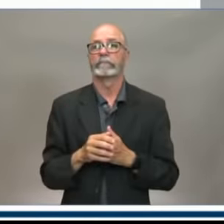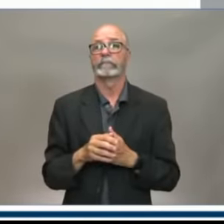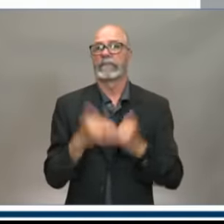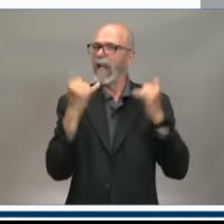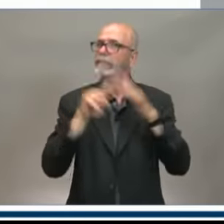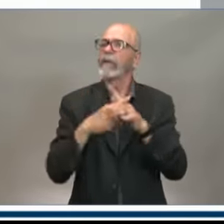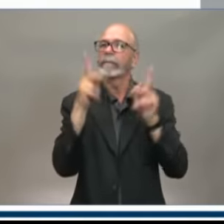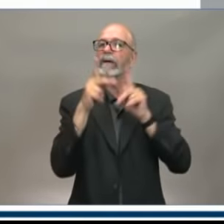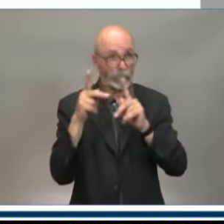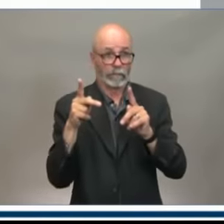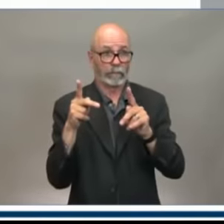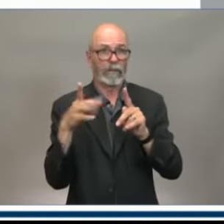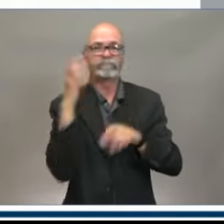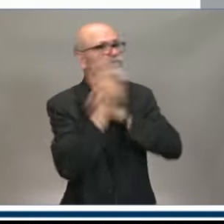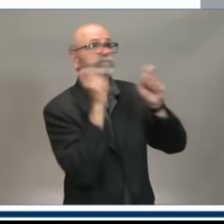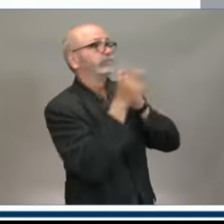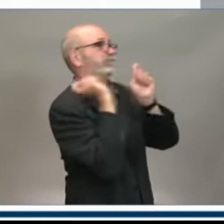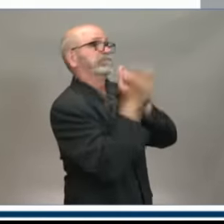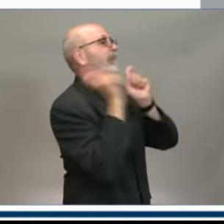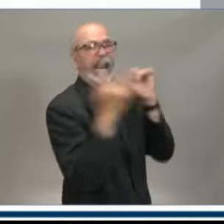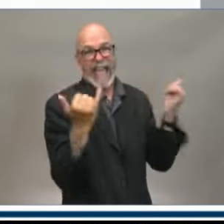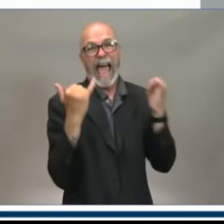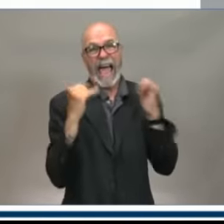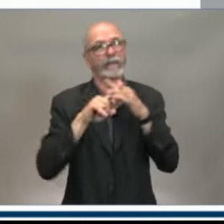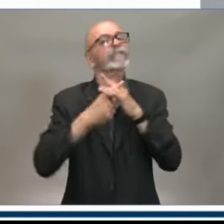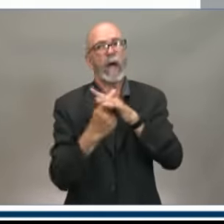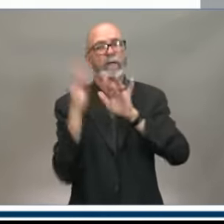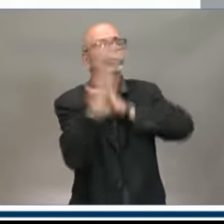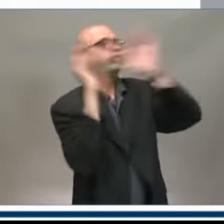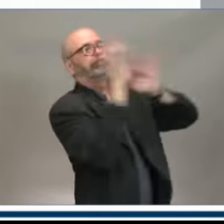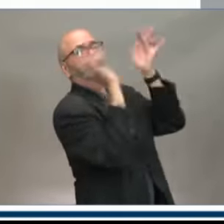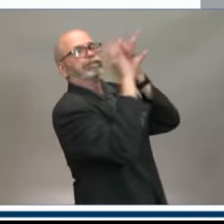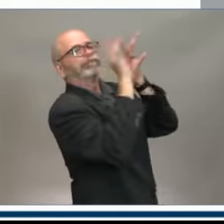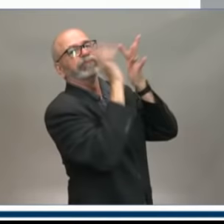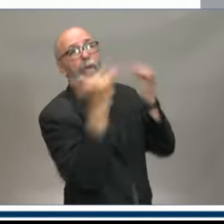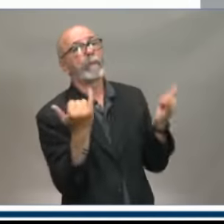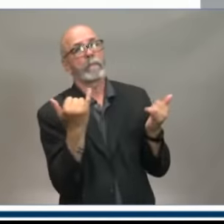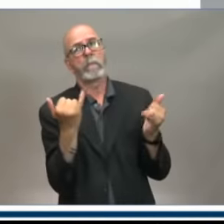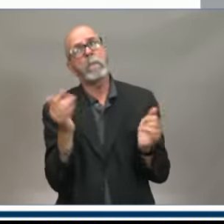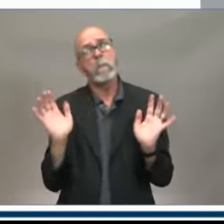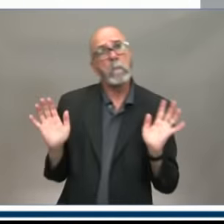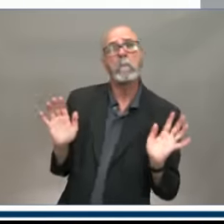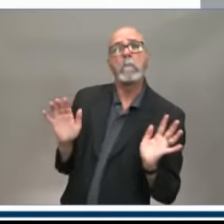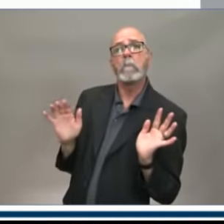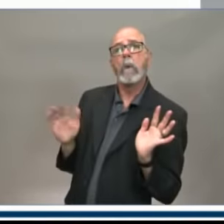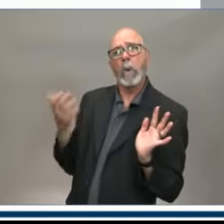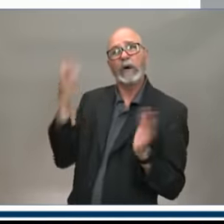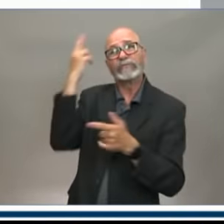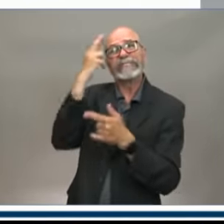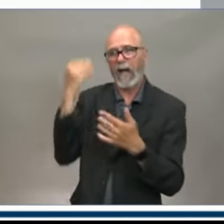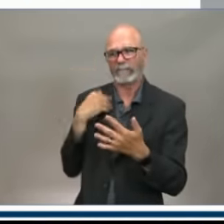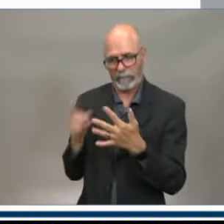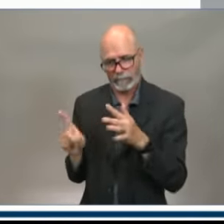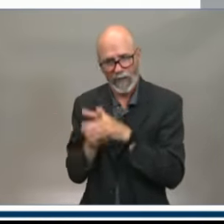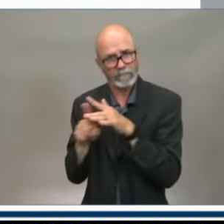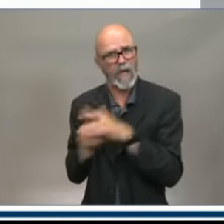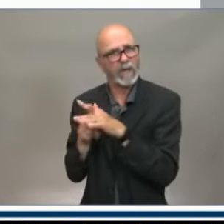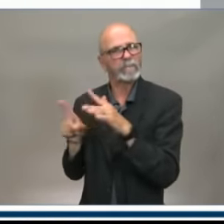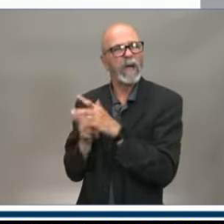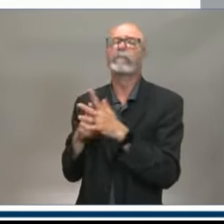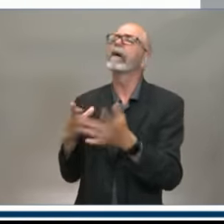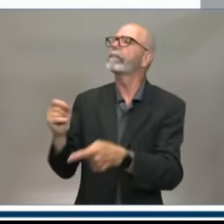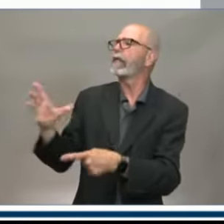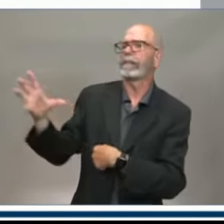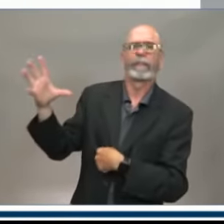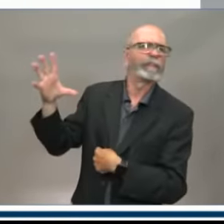we were expecting and what we want. More people calling with common symptoms, making sure we test them when appropriate, as